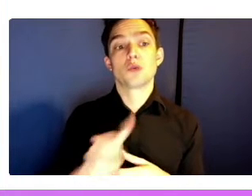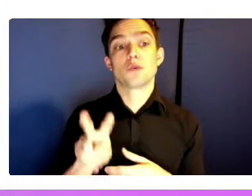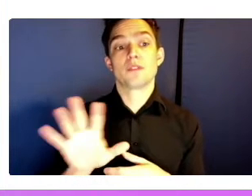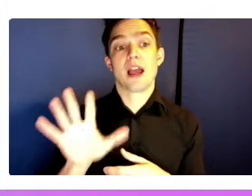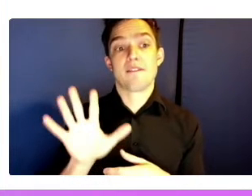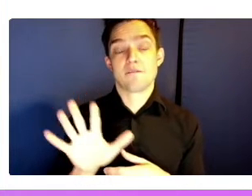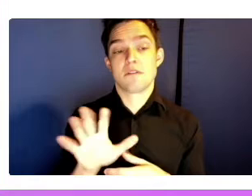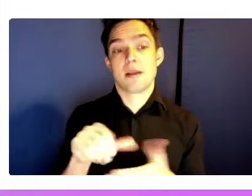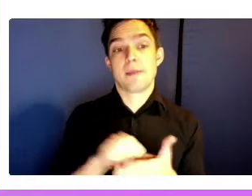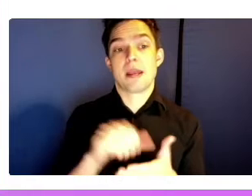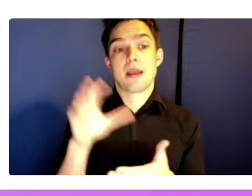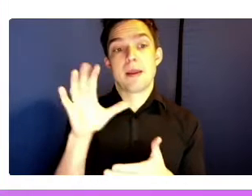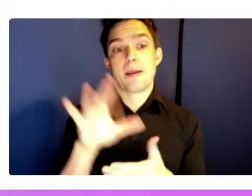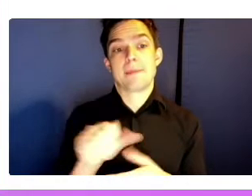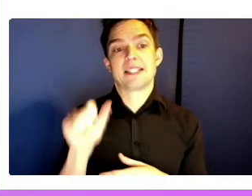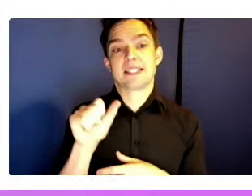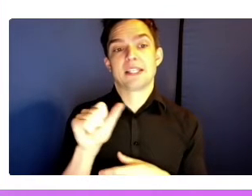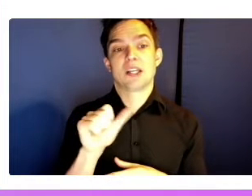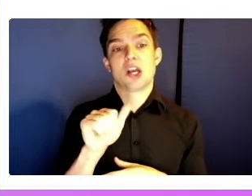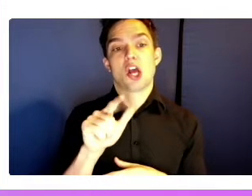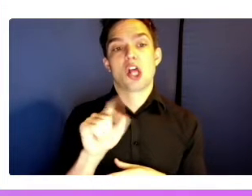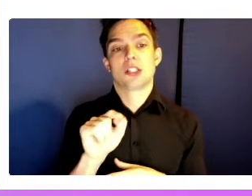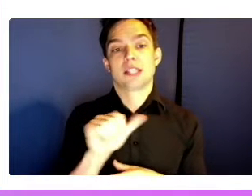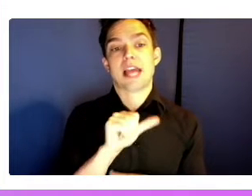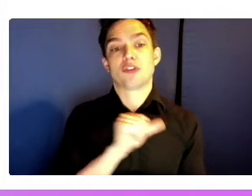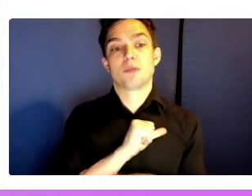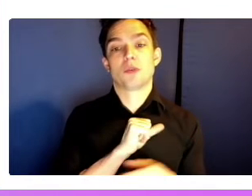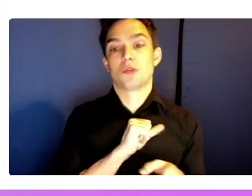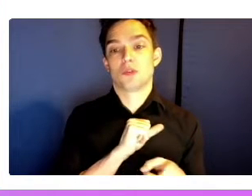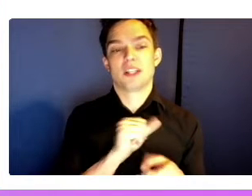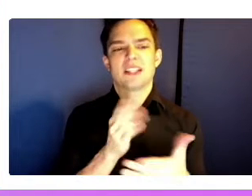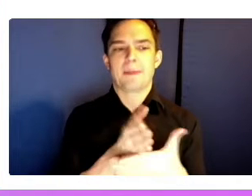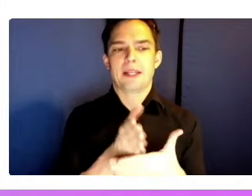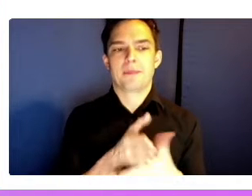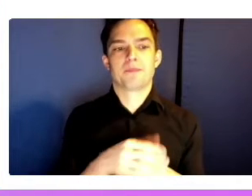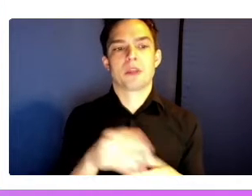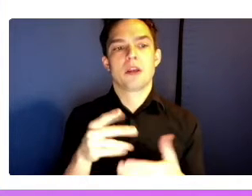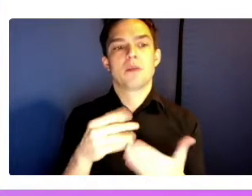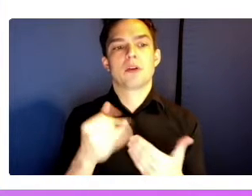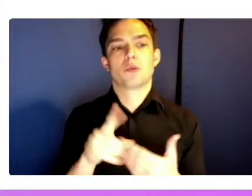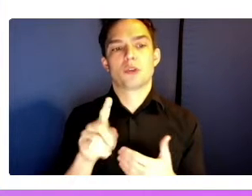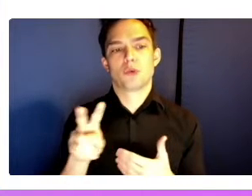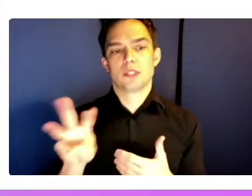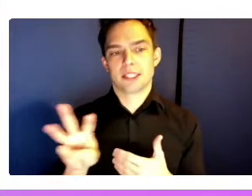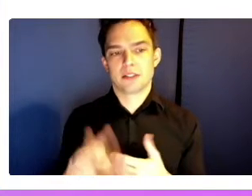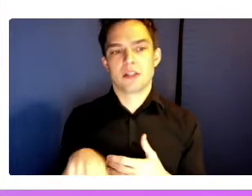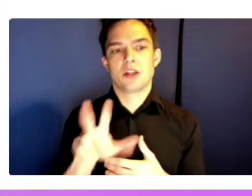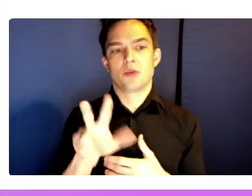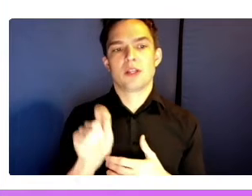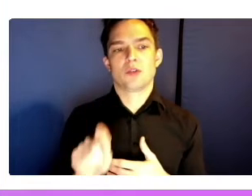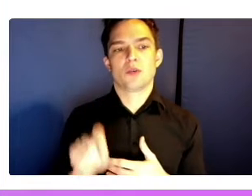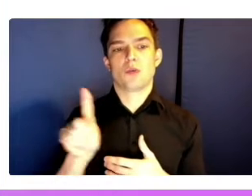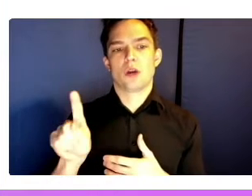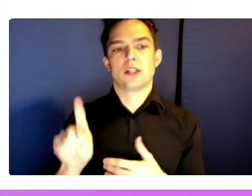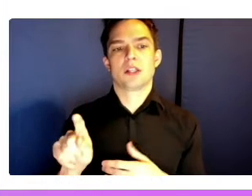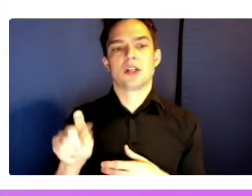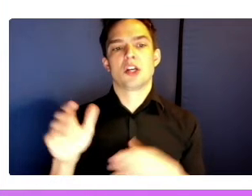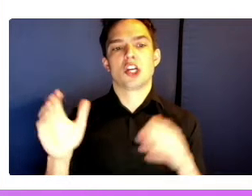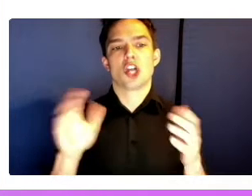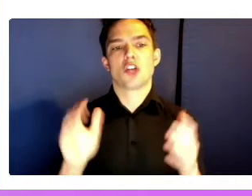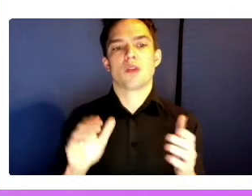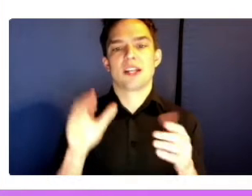page is missing alt attribute. That's a medium priority. Project 1, 2, 6, missing 3-to-1 contrast on search. That's a low